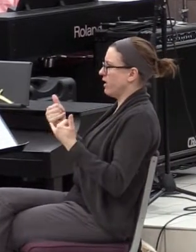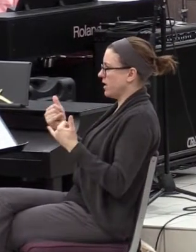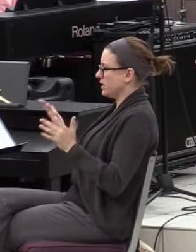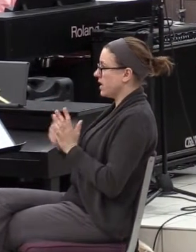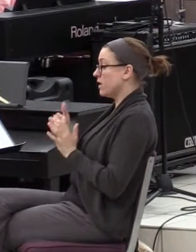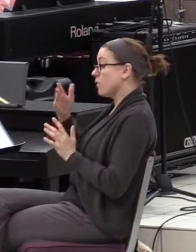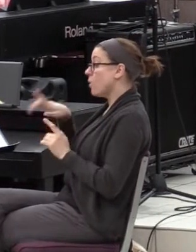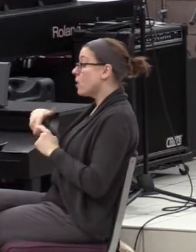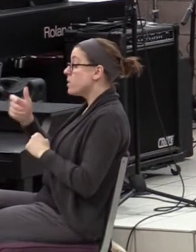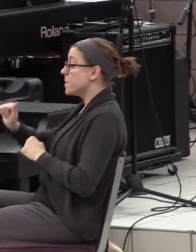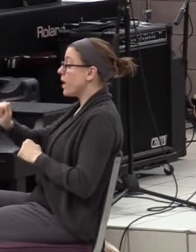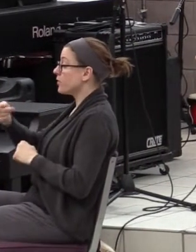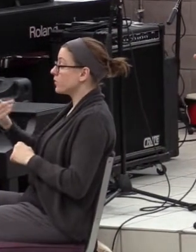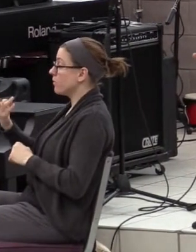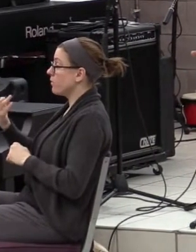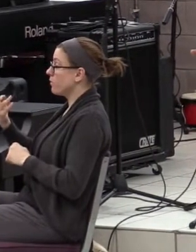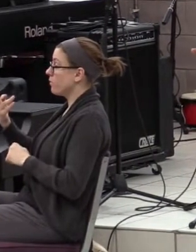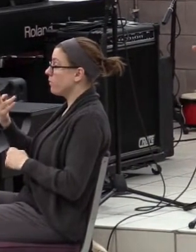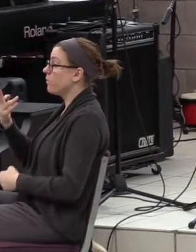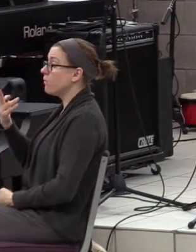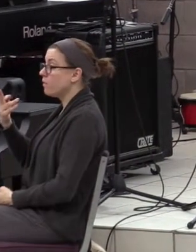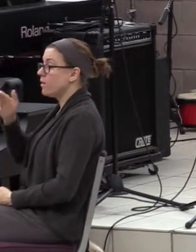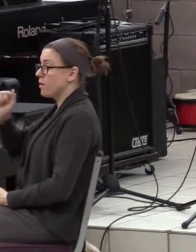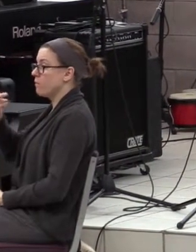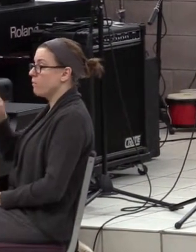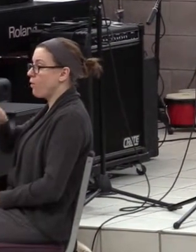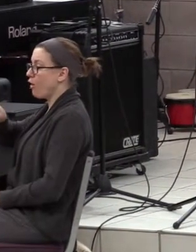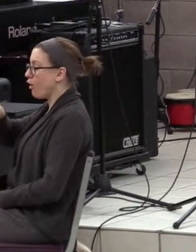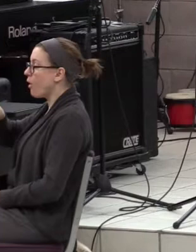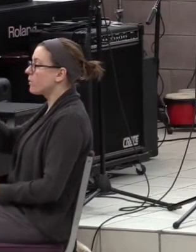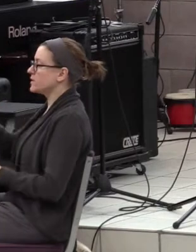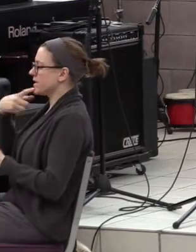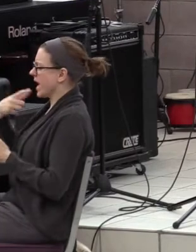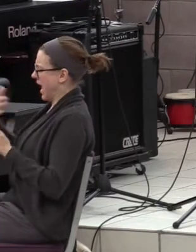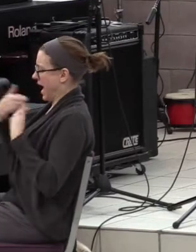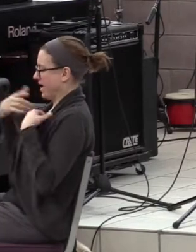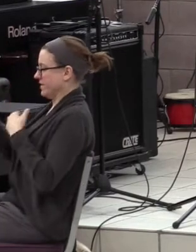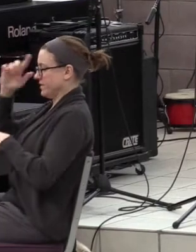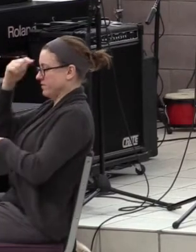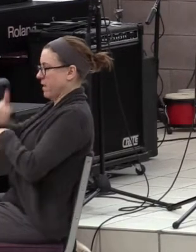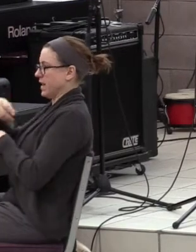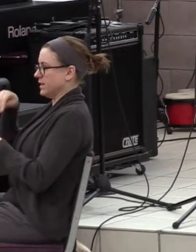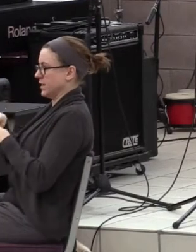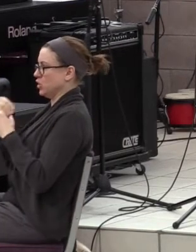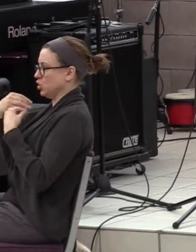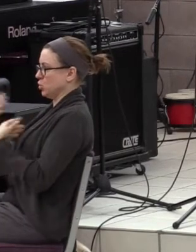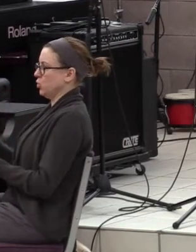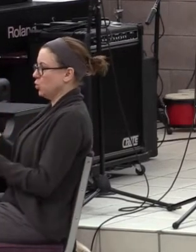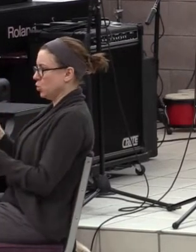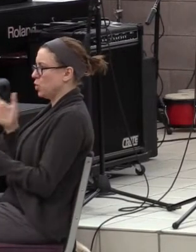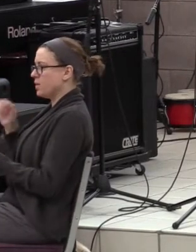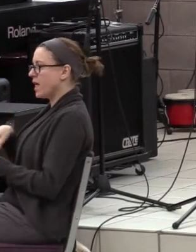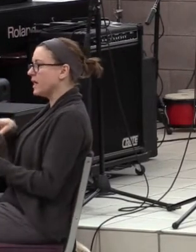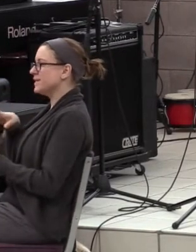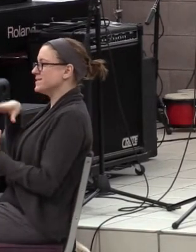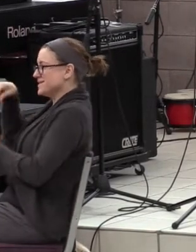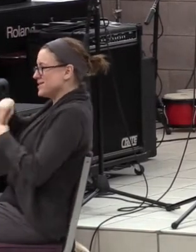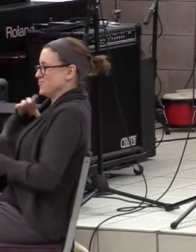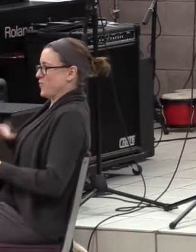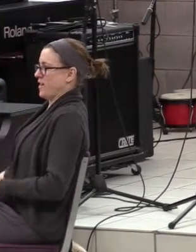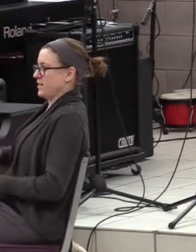when Apostle Paul is saying, have this mind in you that is in